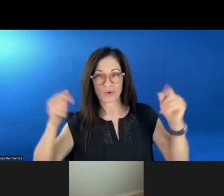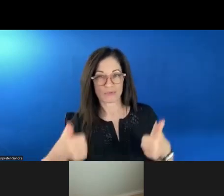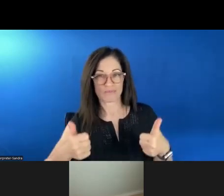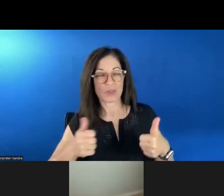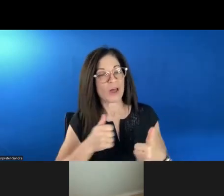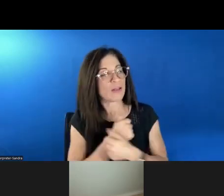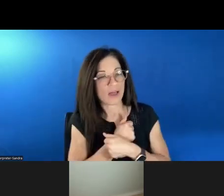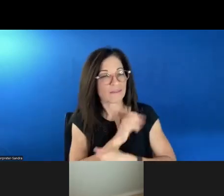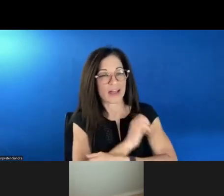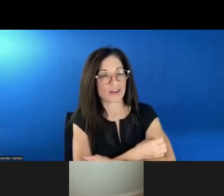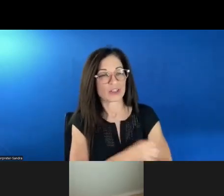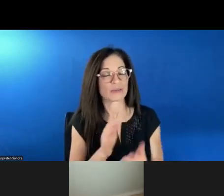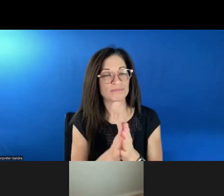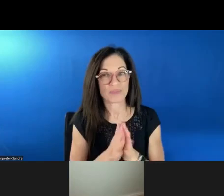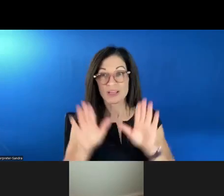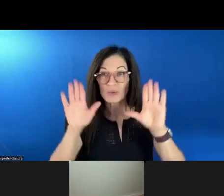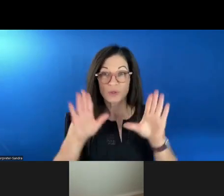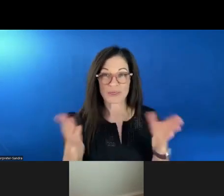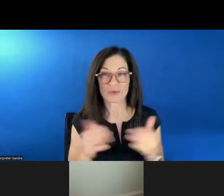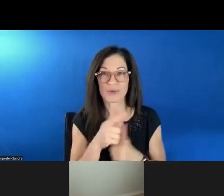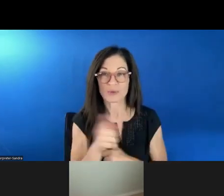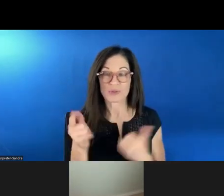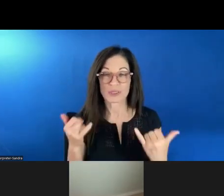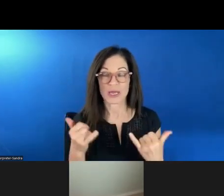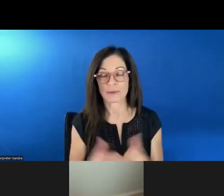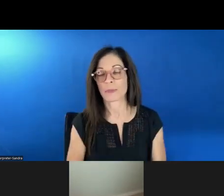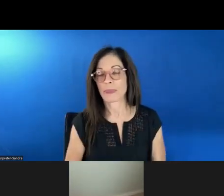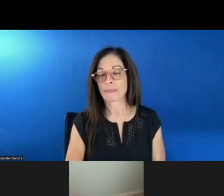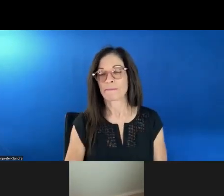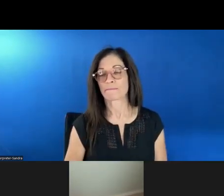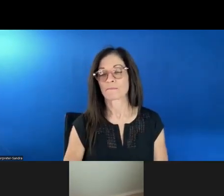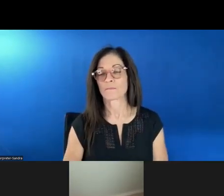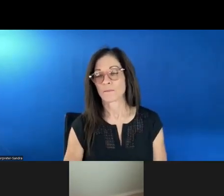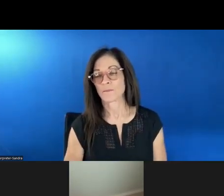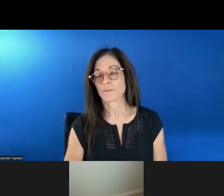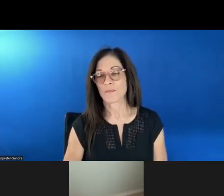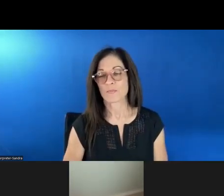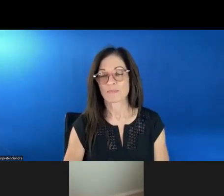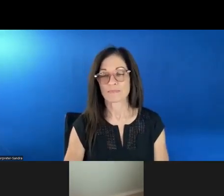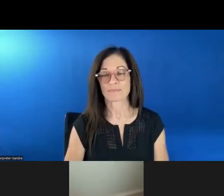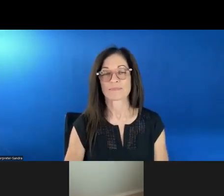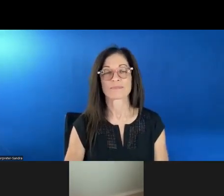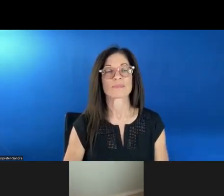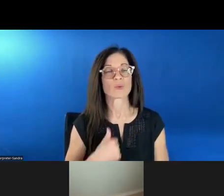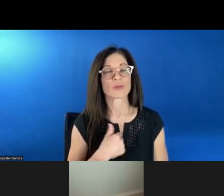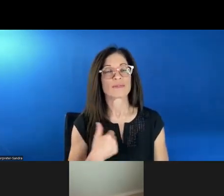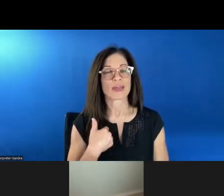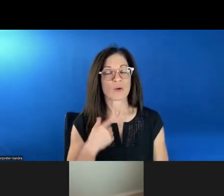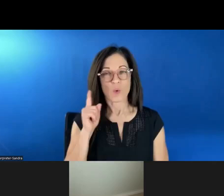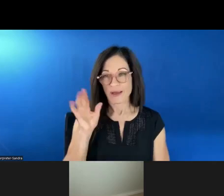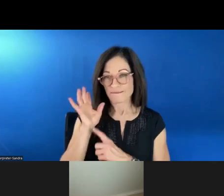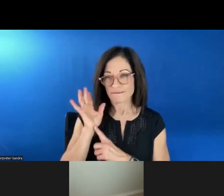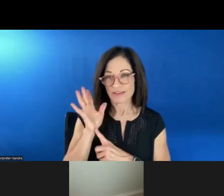love the energy. So great to be with you today. We have spent one 5-minute segment a month